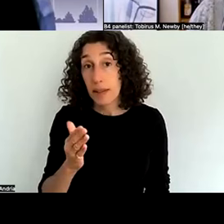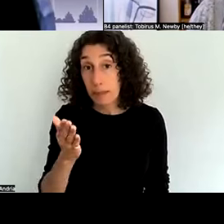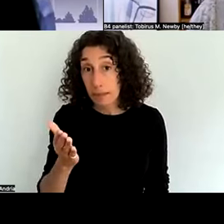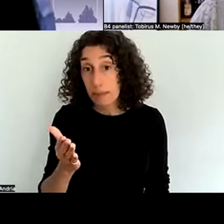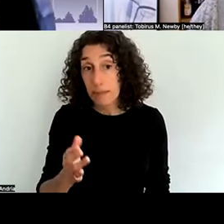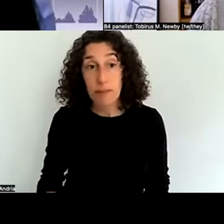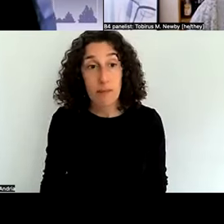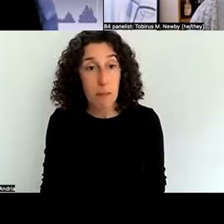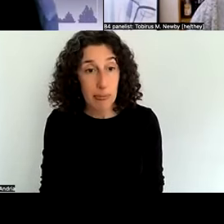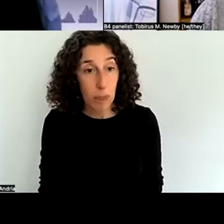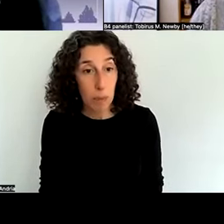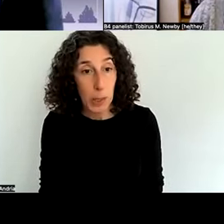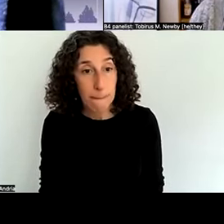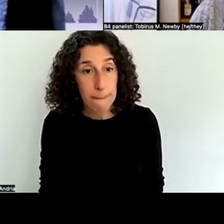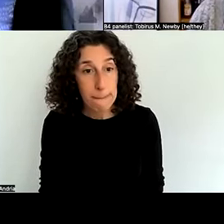I mean,